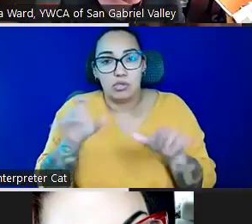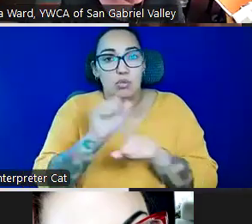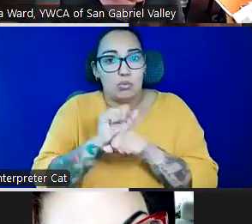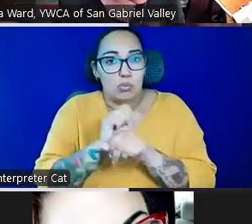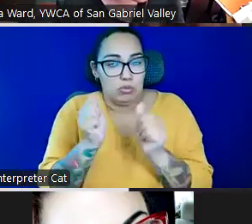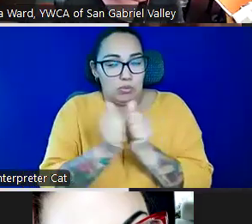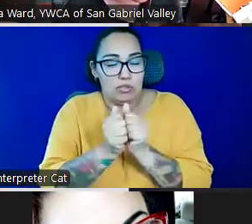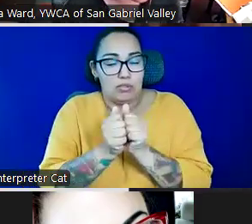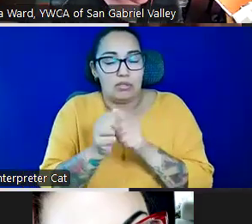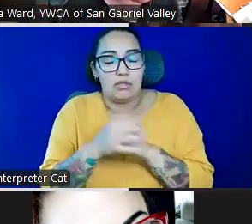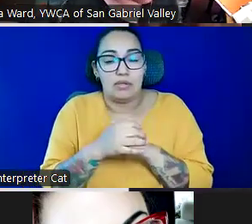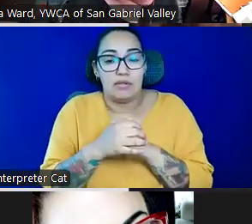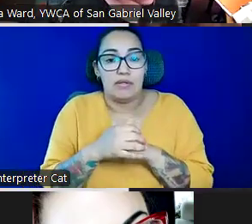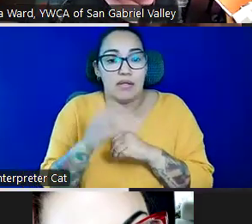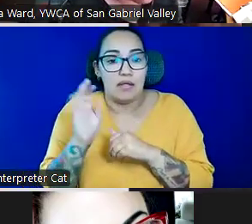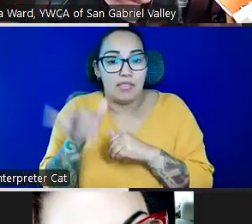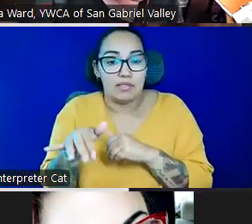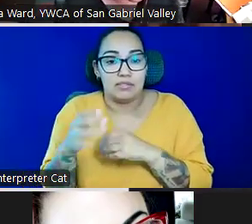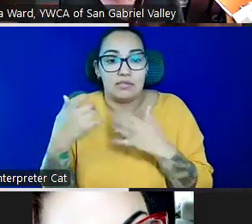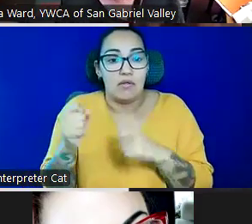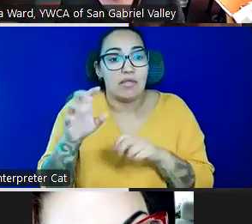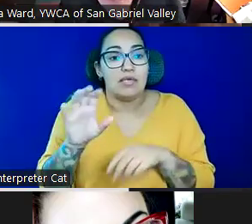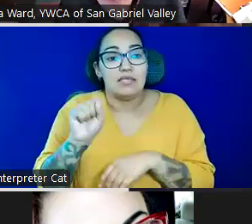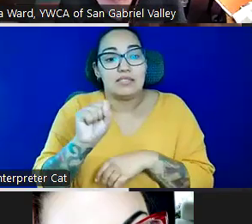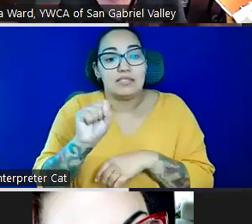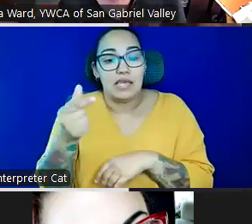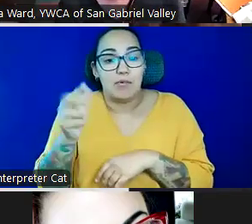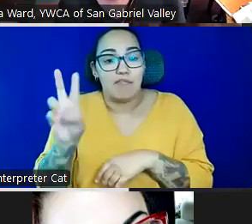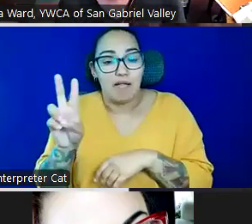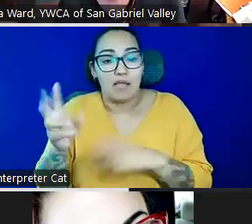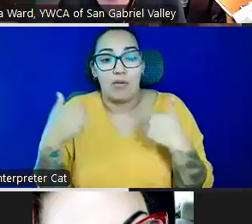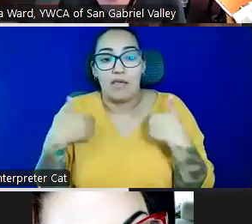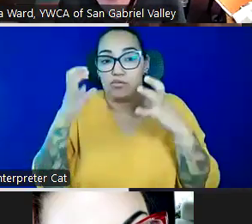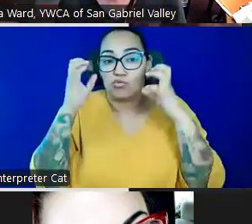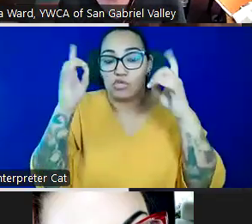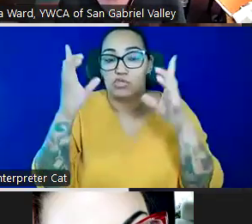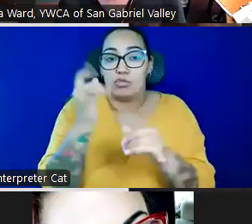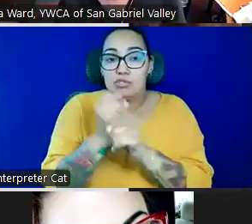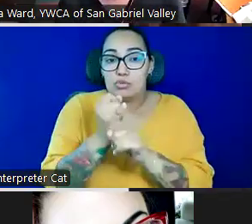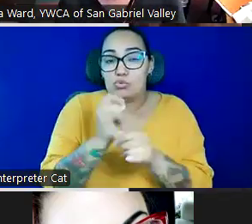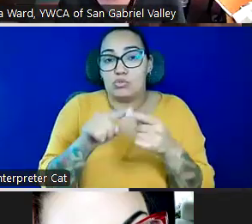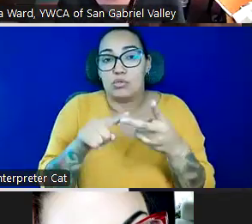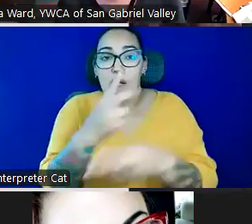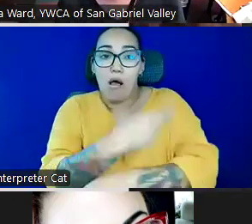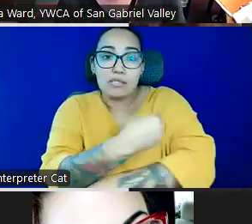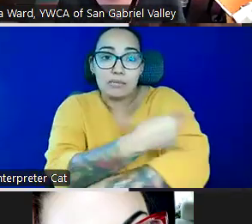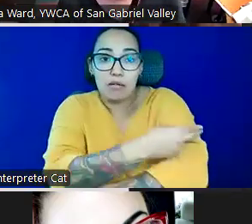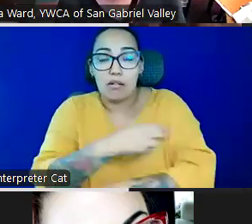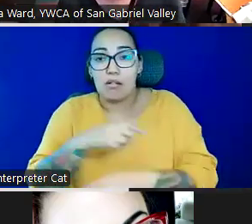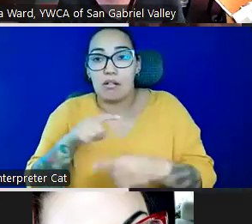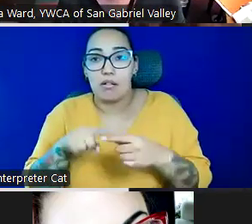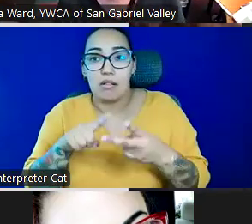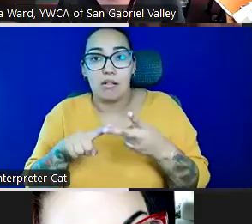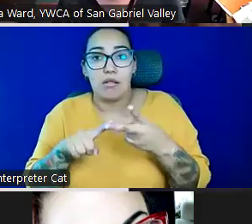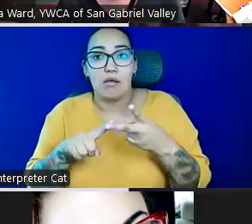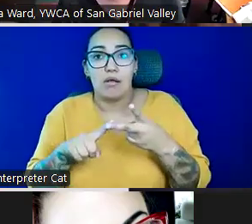with, and that's Healthy San Gabriel Valley, where we have educational institutions, hospitals, federally